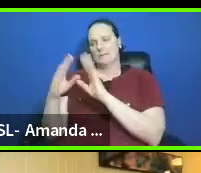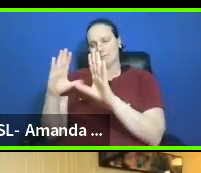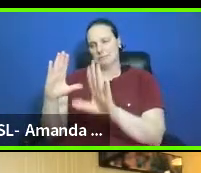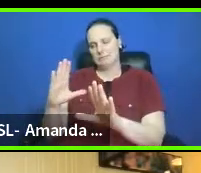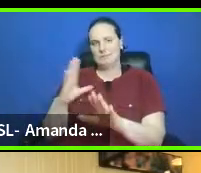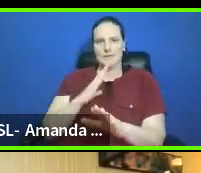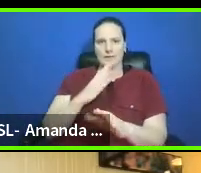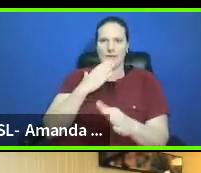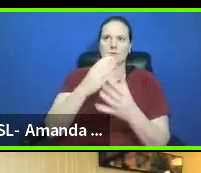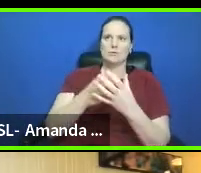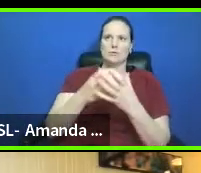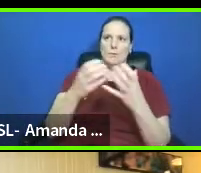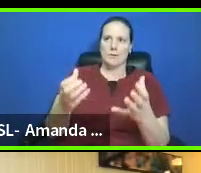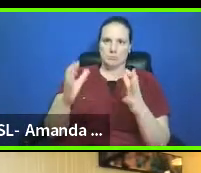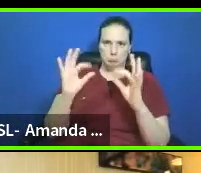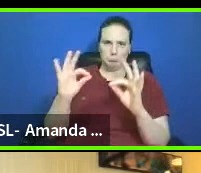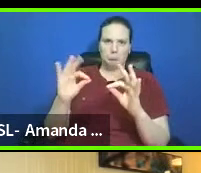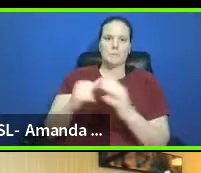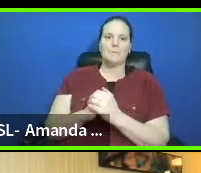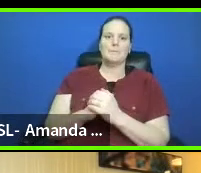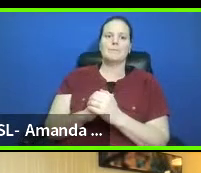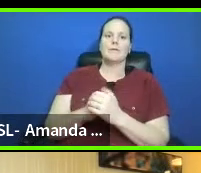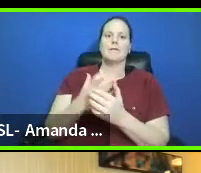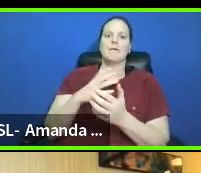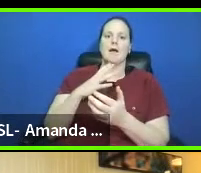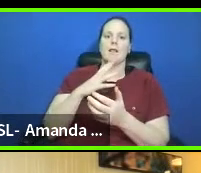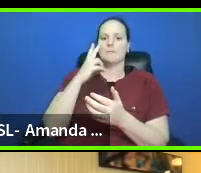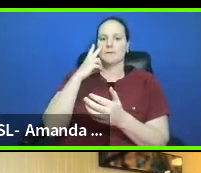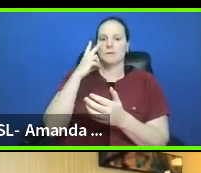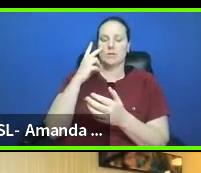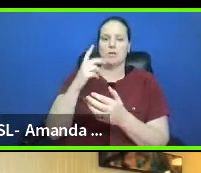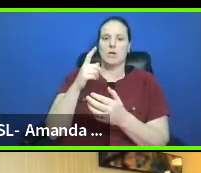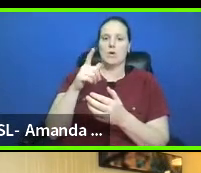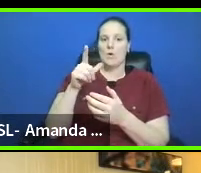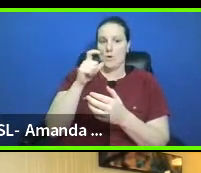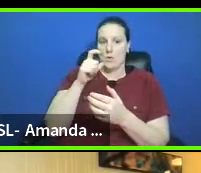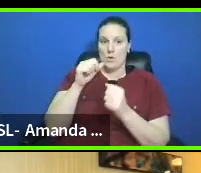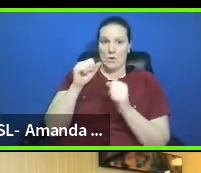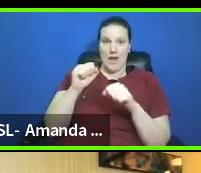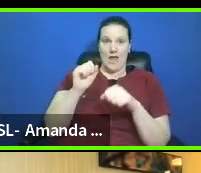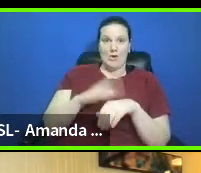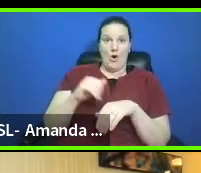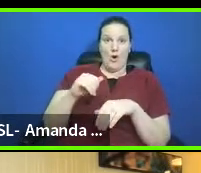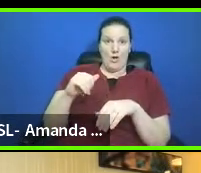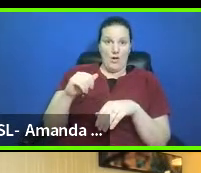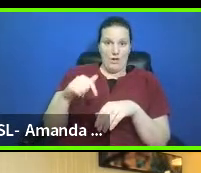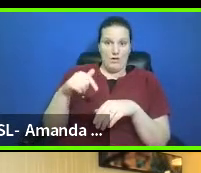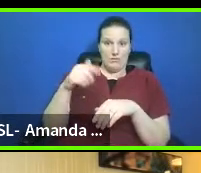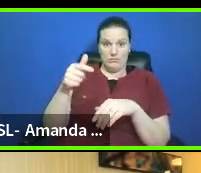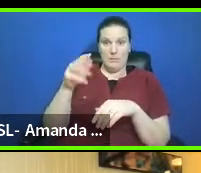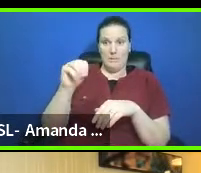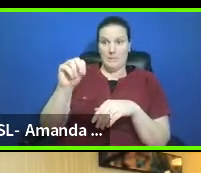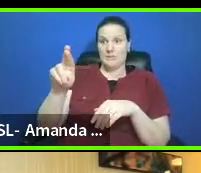so much. And let me see, who might I call on? Mr.